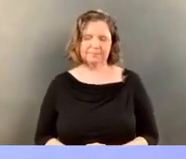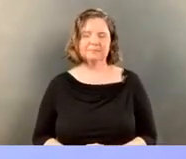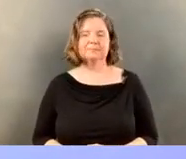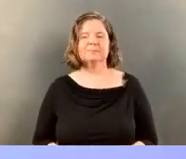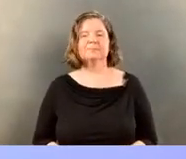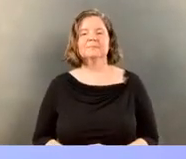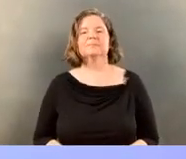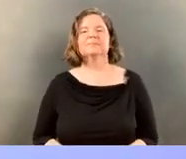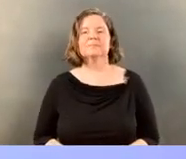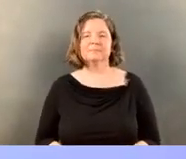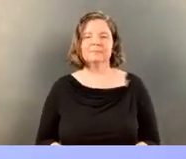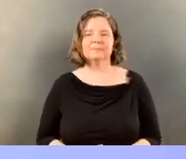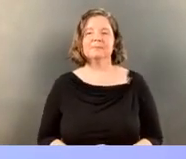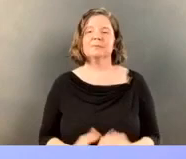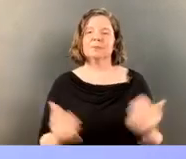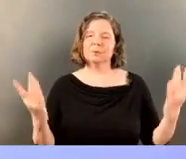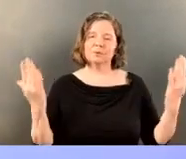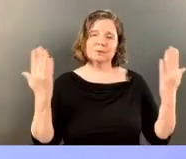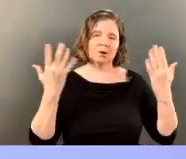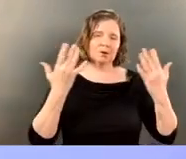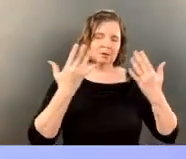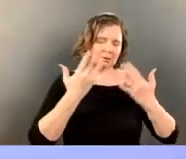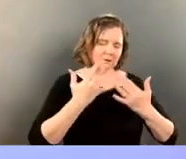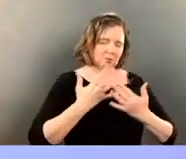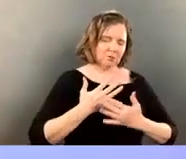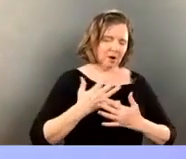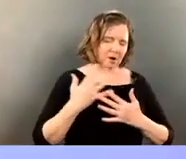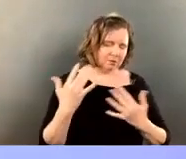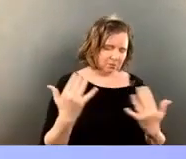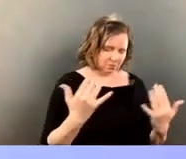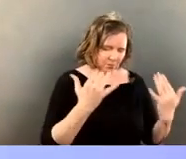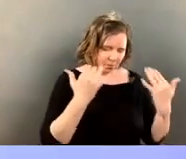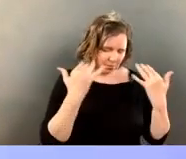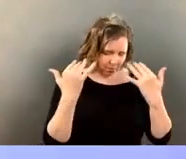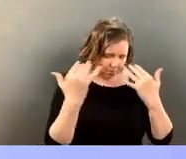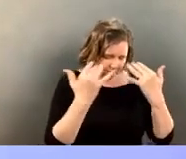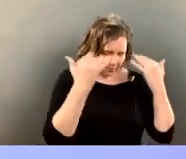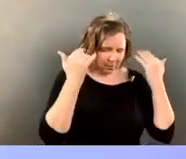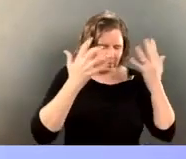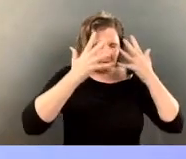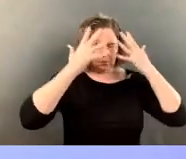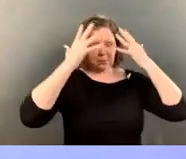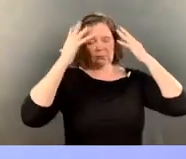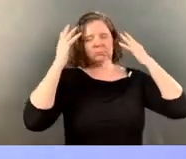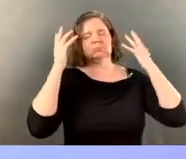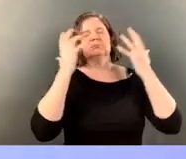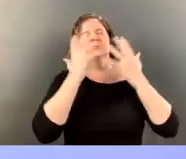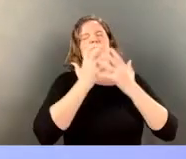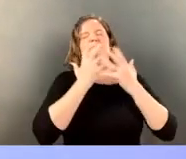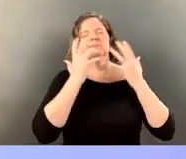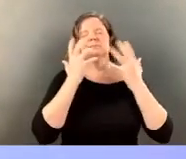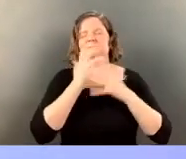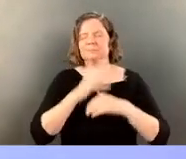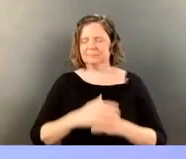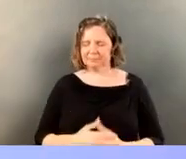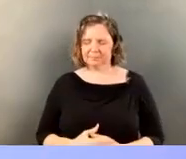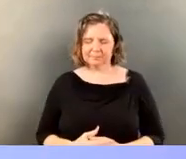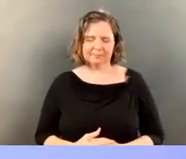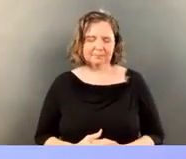So when darkness. When darkness tries to roll over my bones,